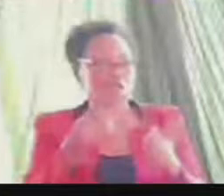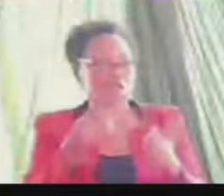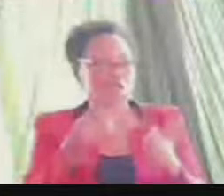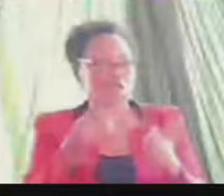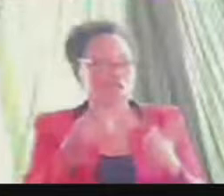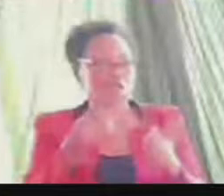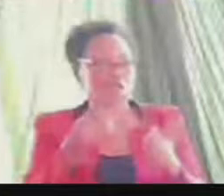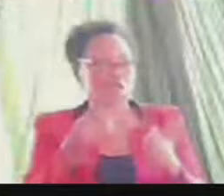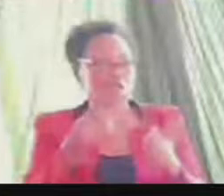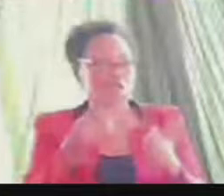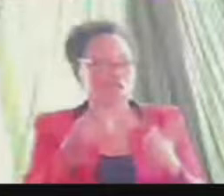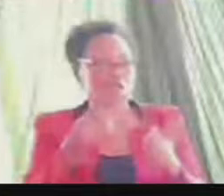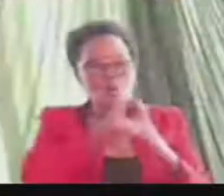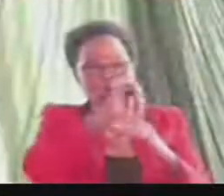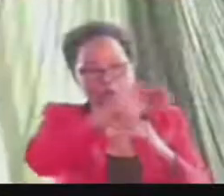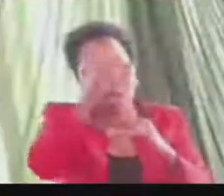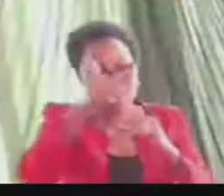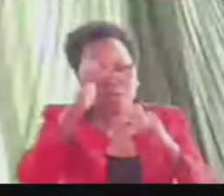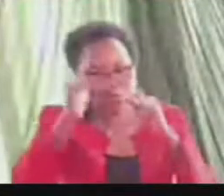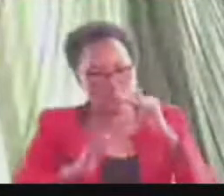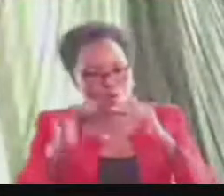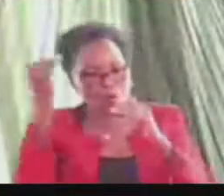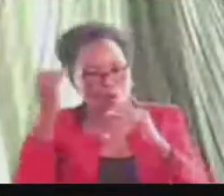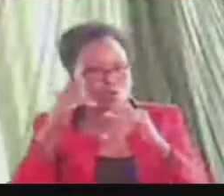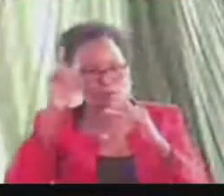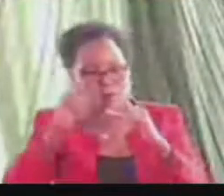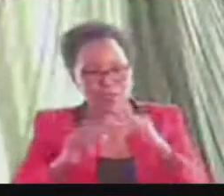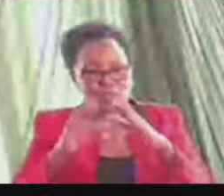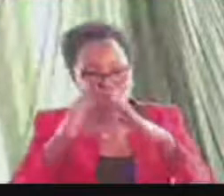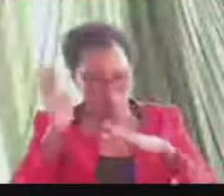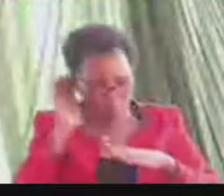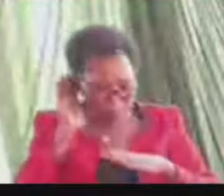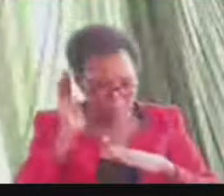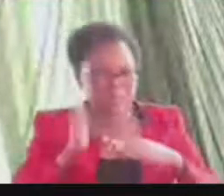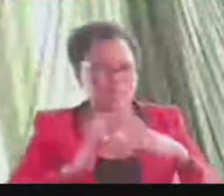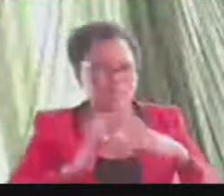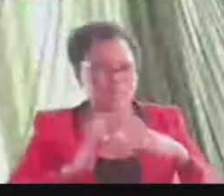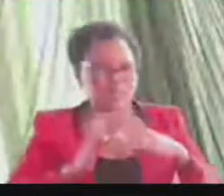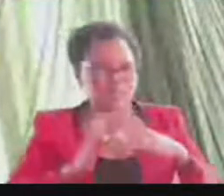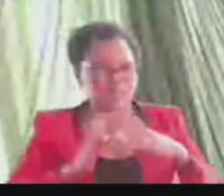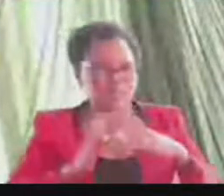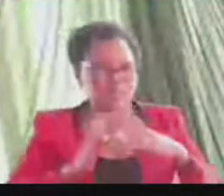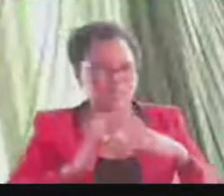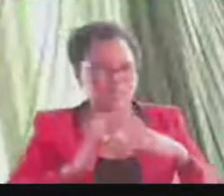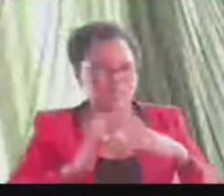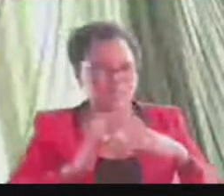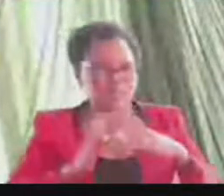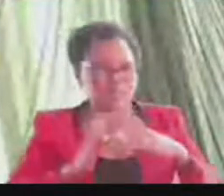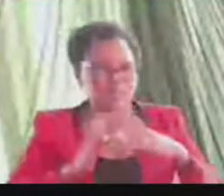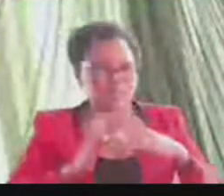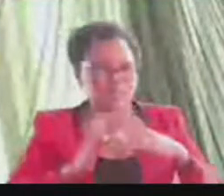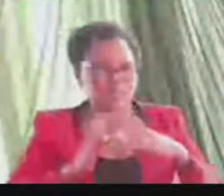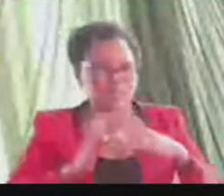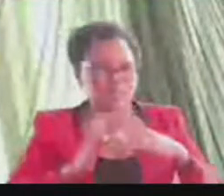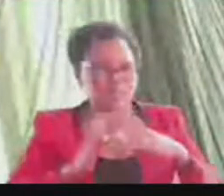Supreme Court, will be now to dwell on, cannot say